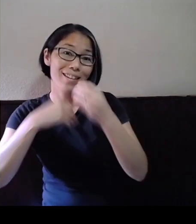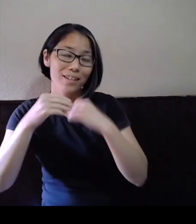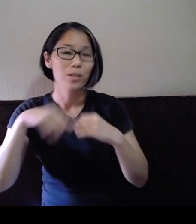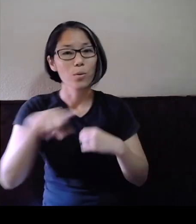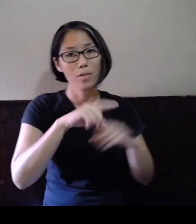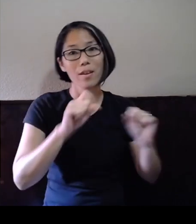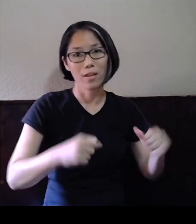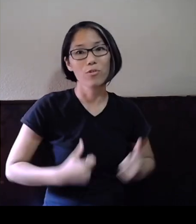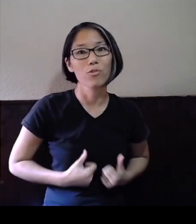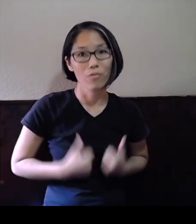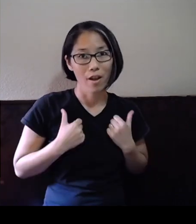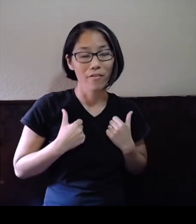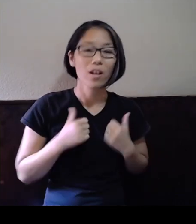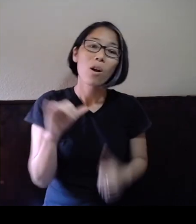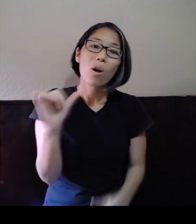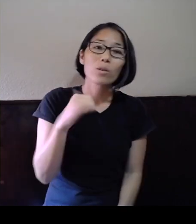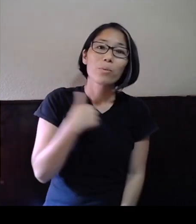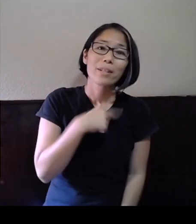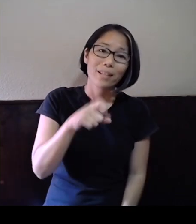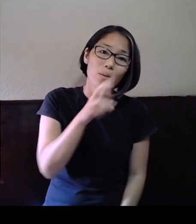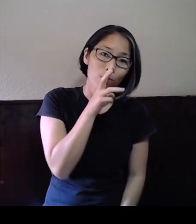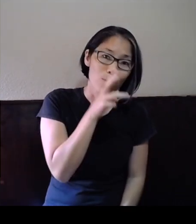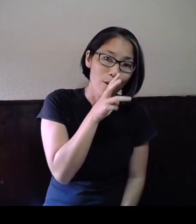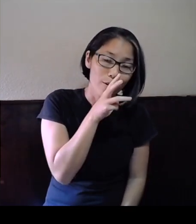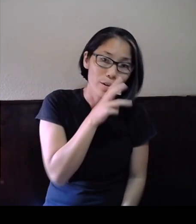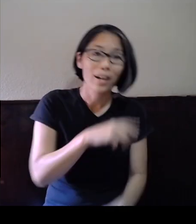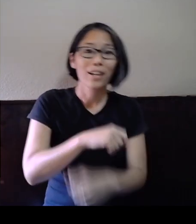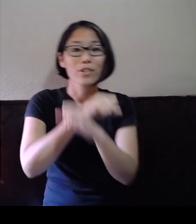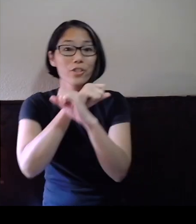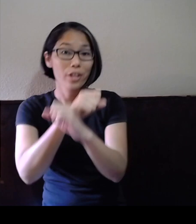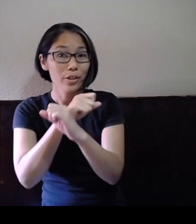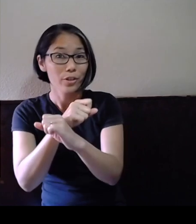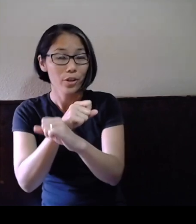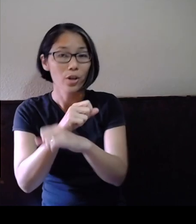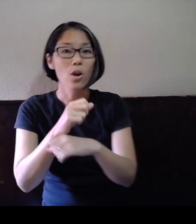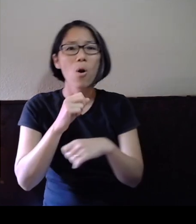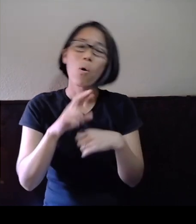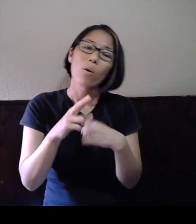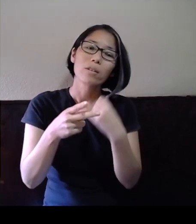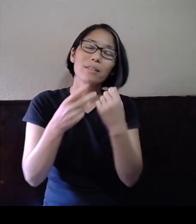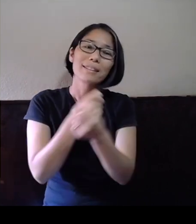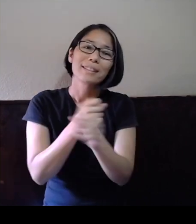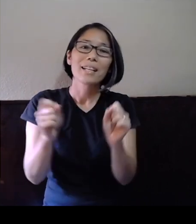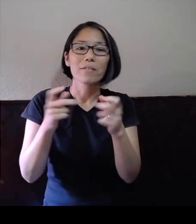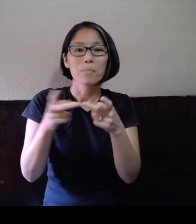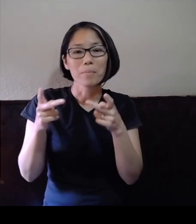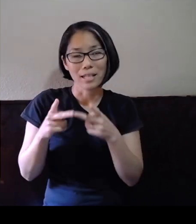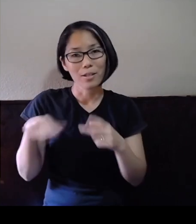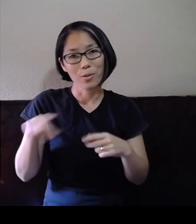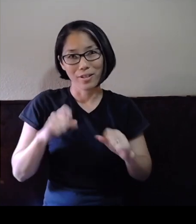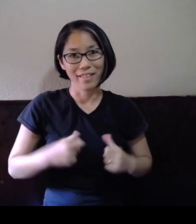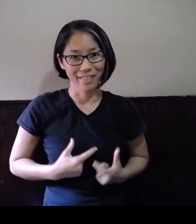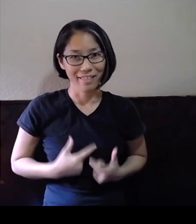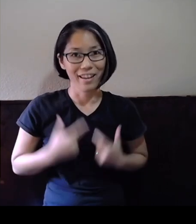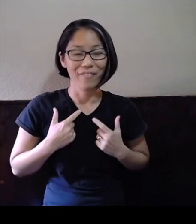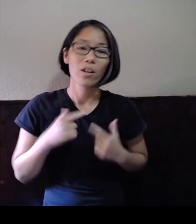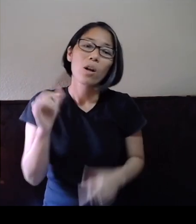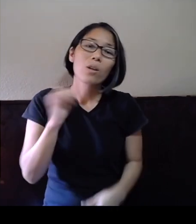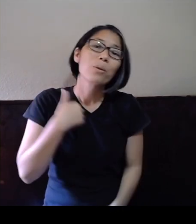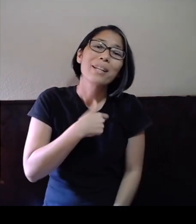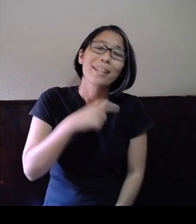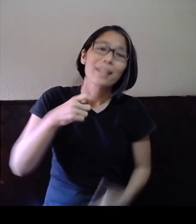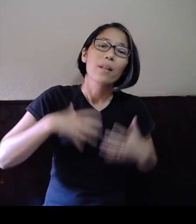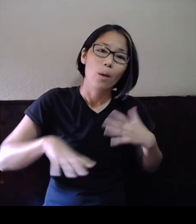order to survive. We also need water and shelter or a safe place to live. And we need